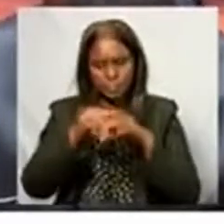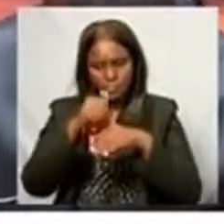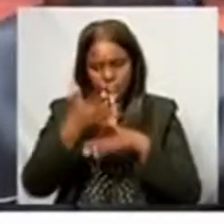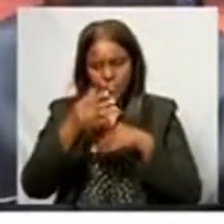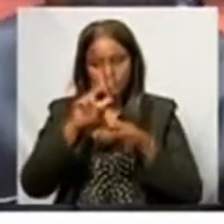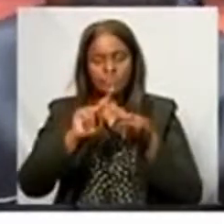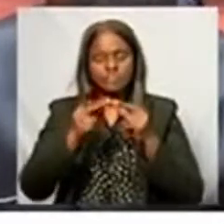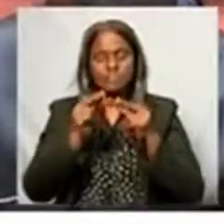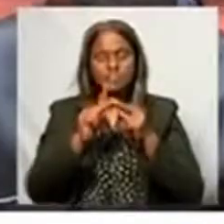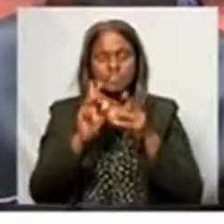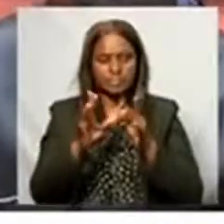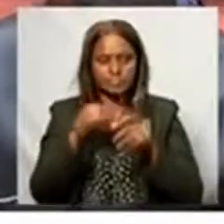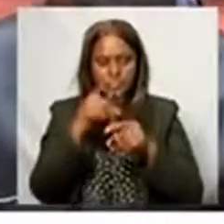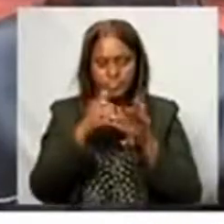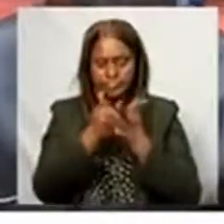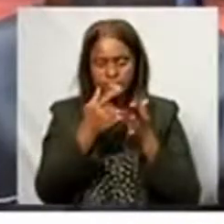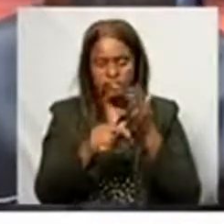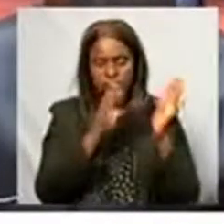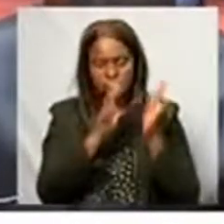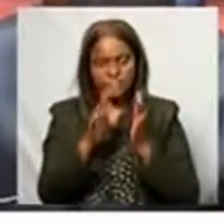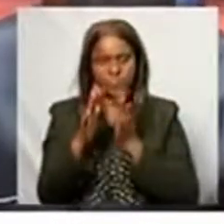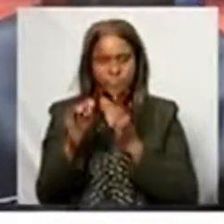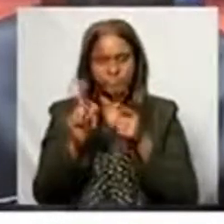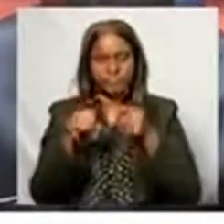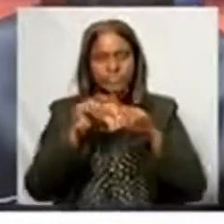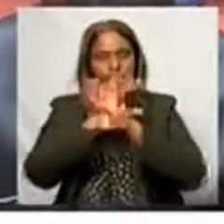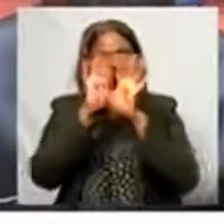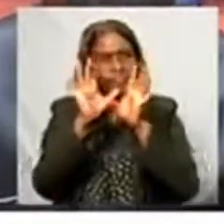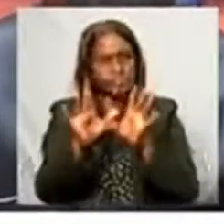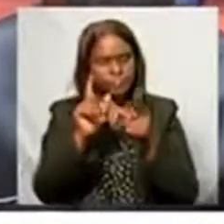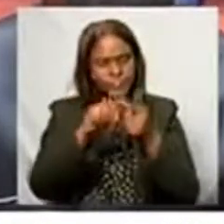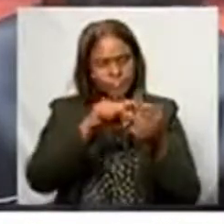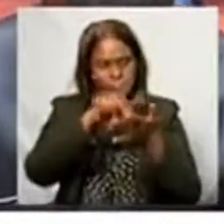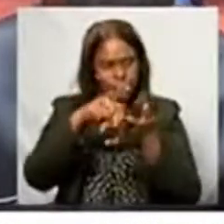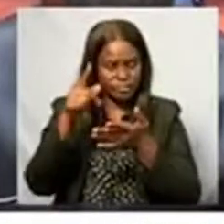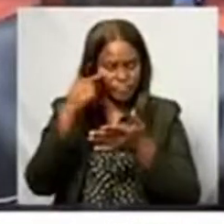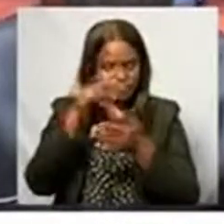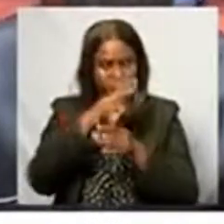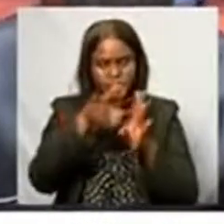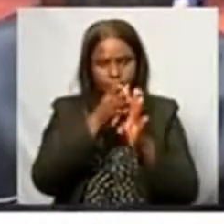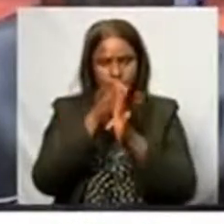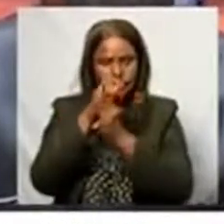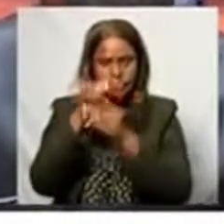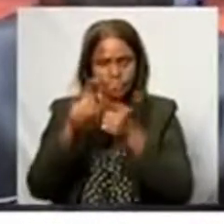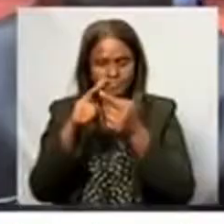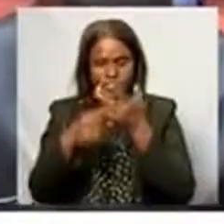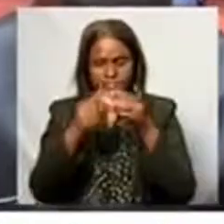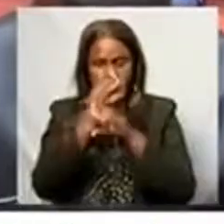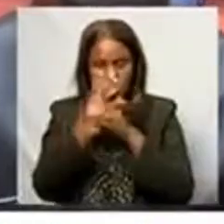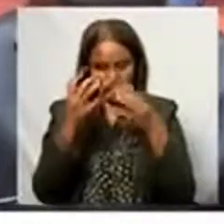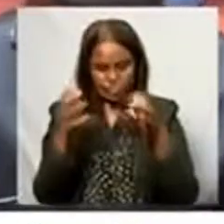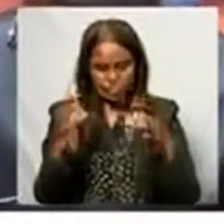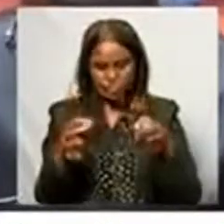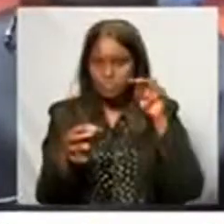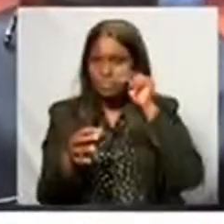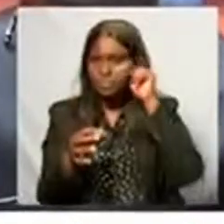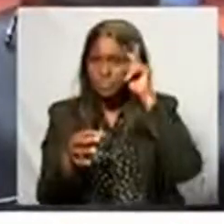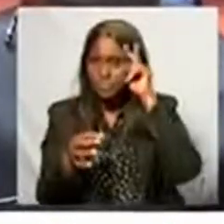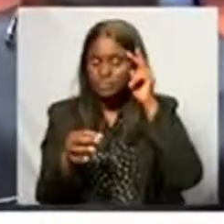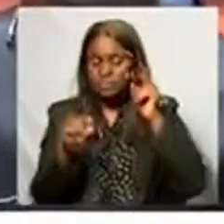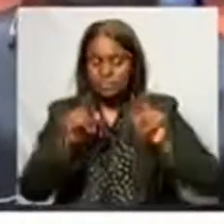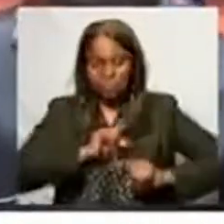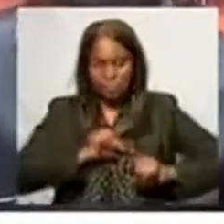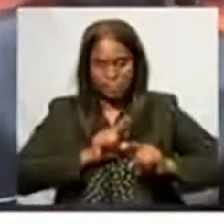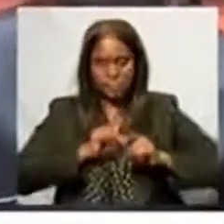partners were supposed to pay for payments towards Chisali Nakonde Road, Luangwa